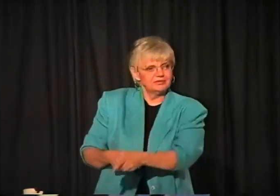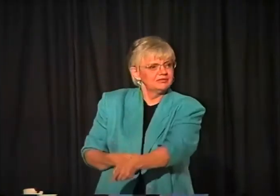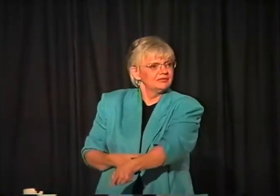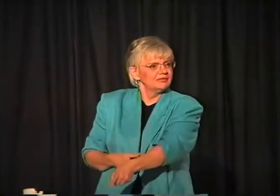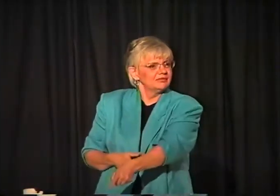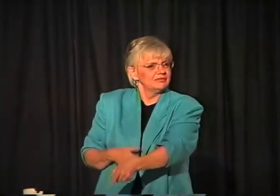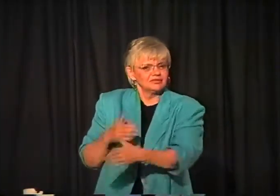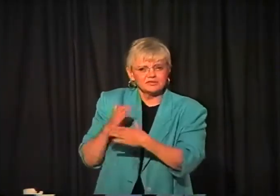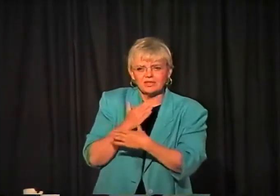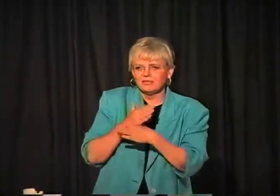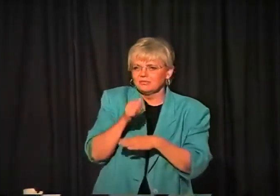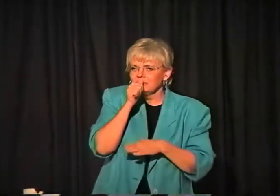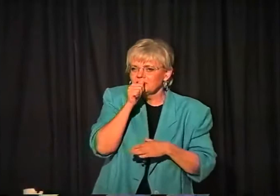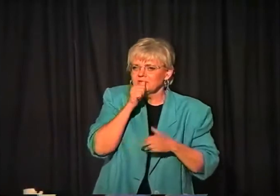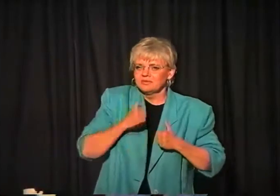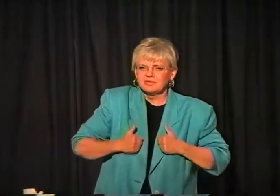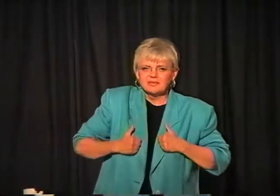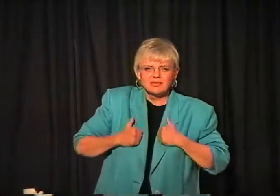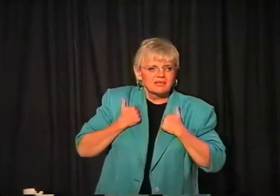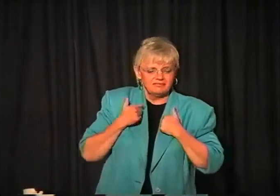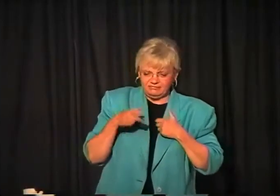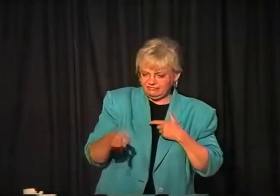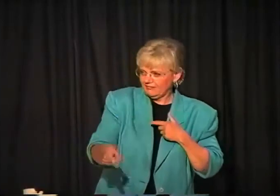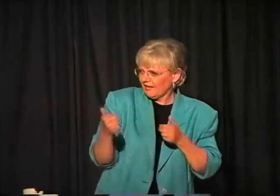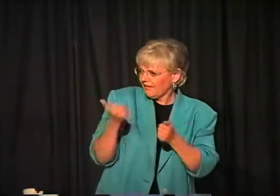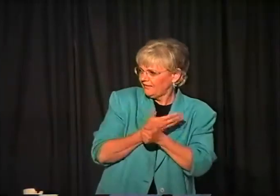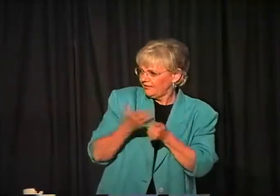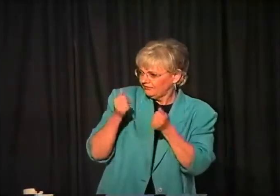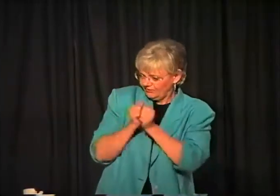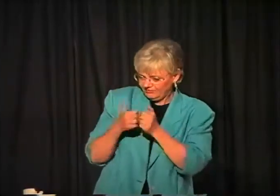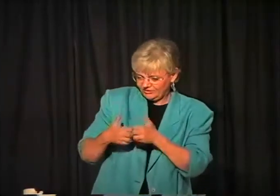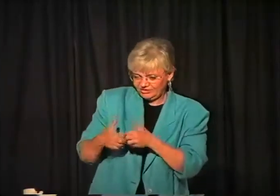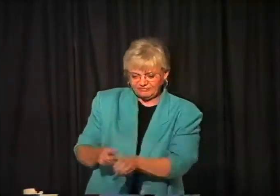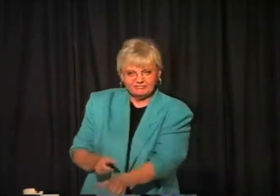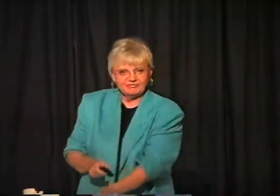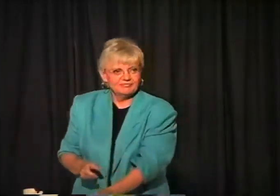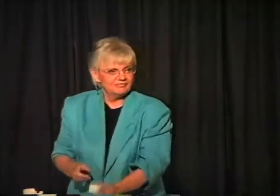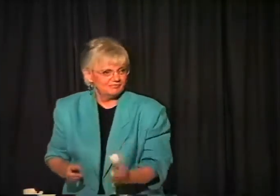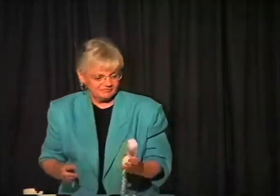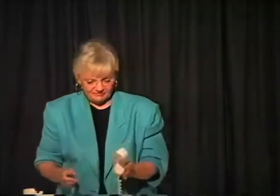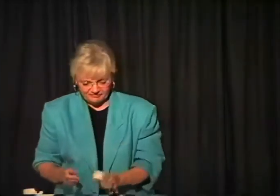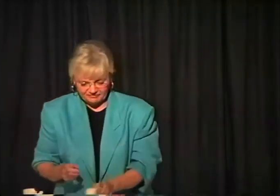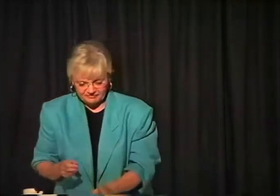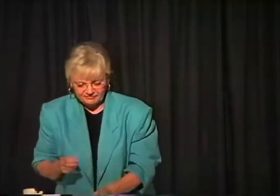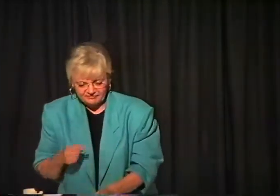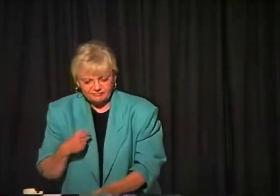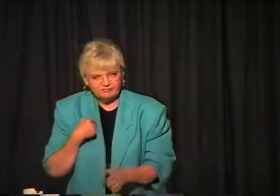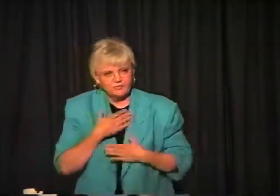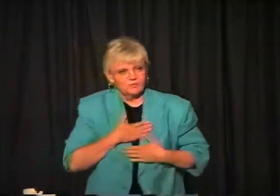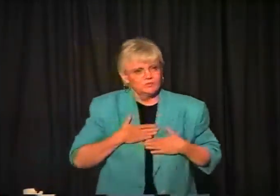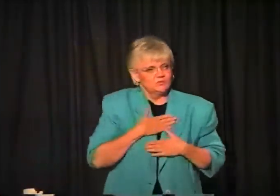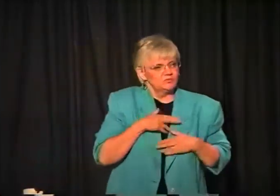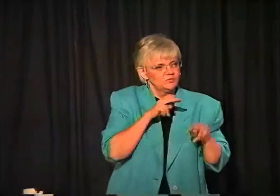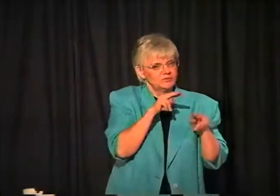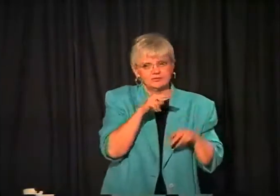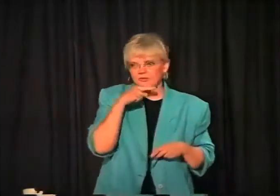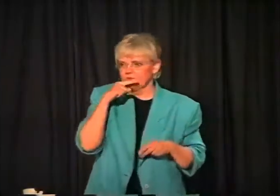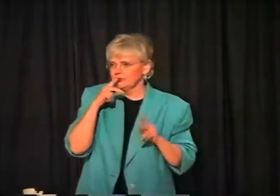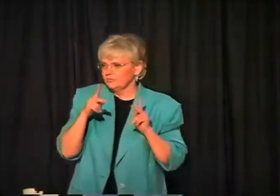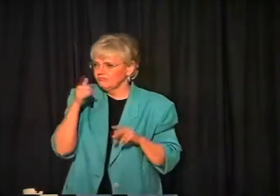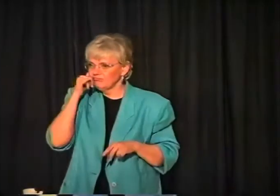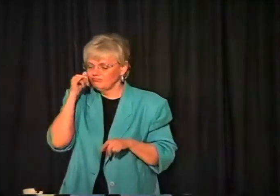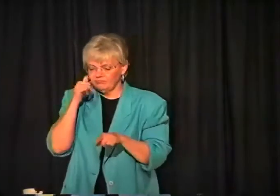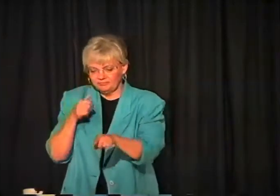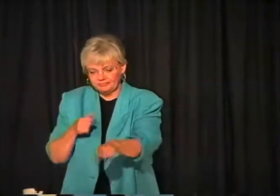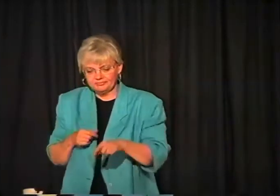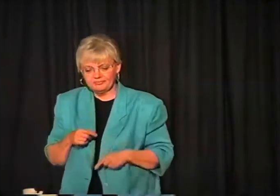Life, all information about life is transmitted but through this machine to some other person on the other end. Very, very important piece